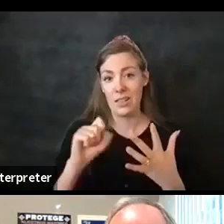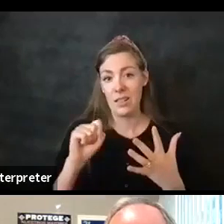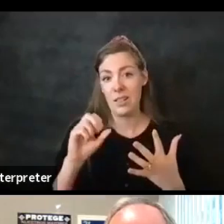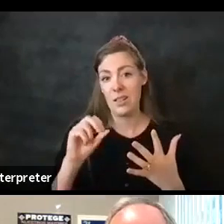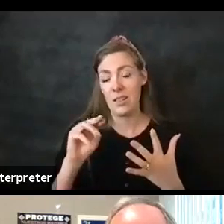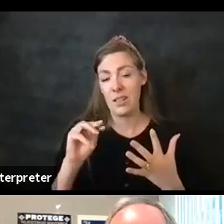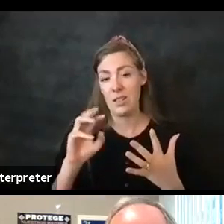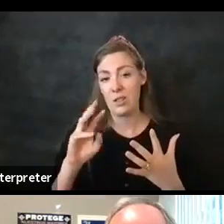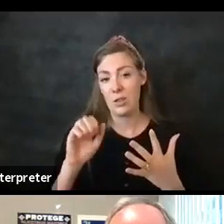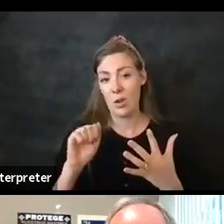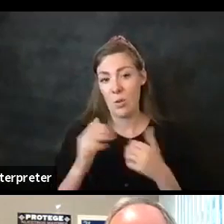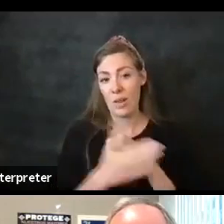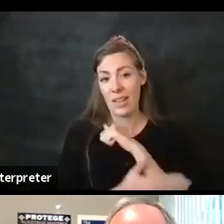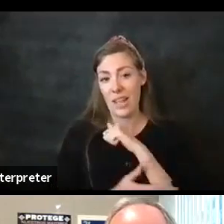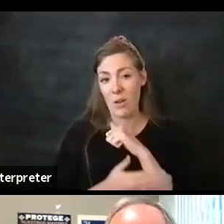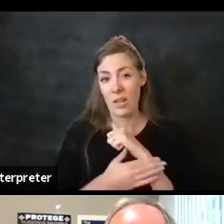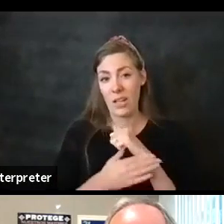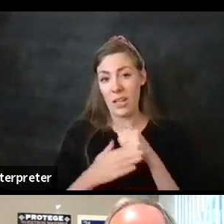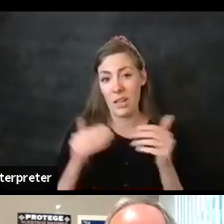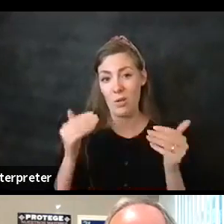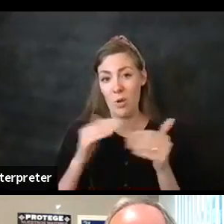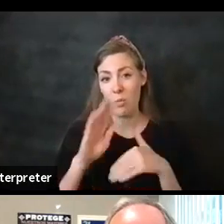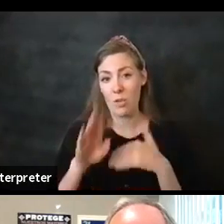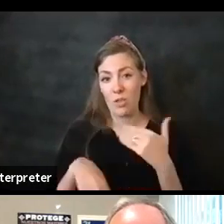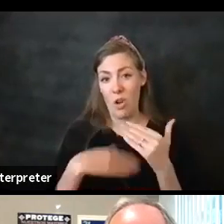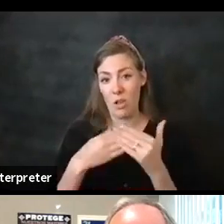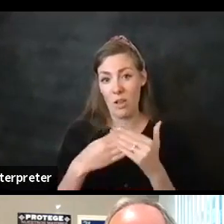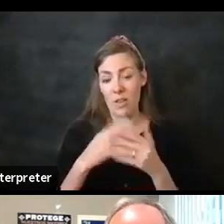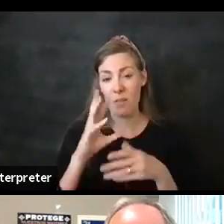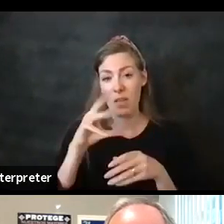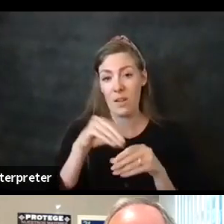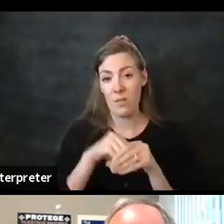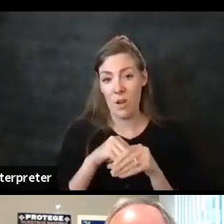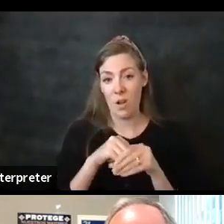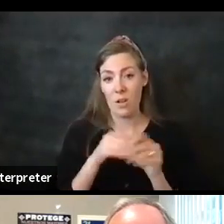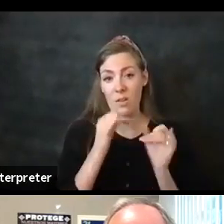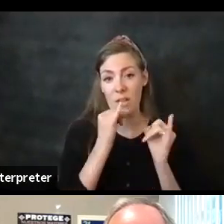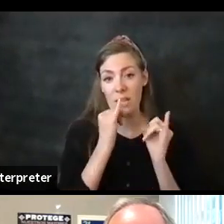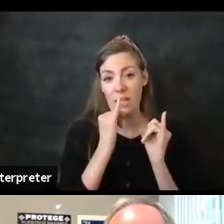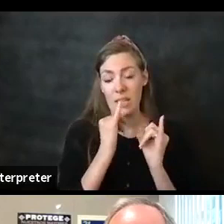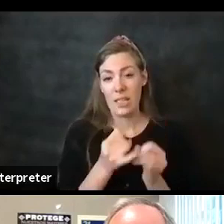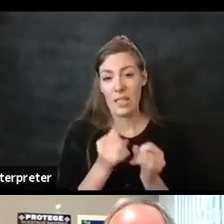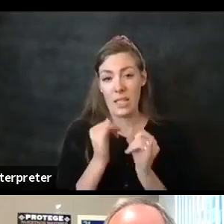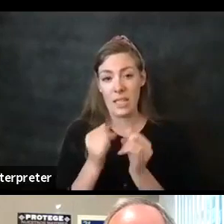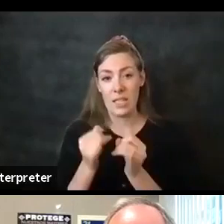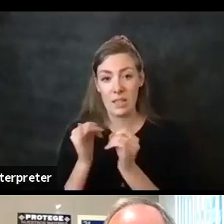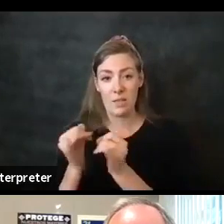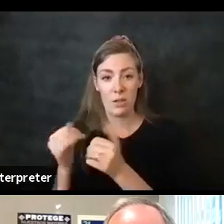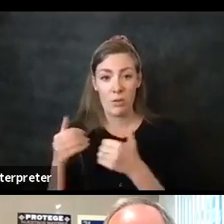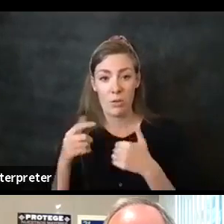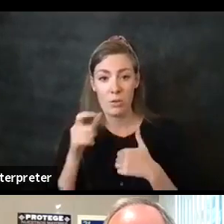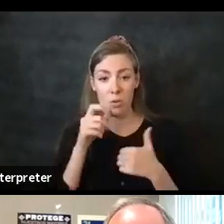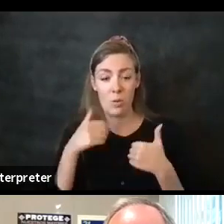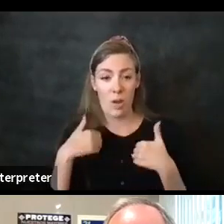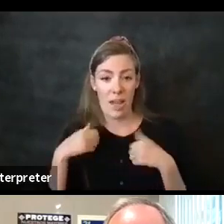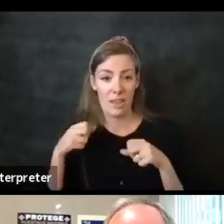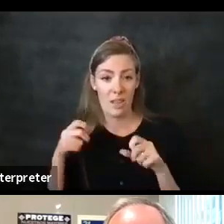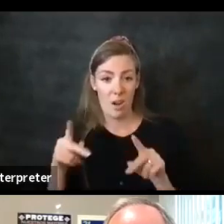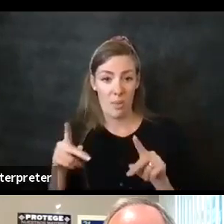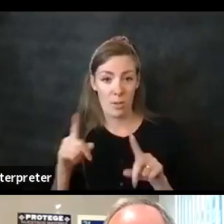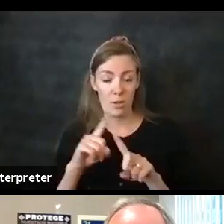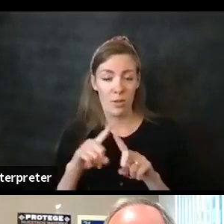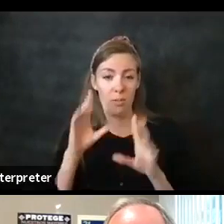all of our recent deaths do involve individuals who unfortunately had the opportunity to be vaccinated but chose not